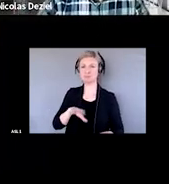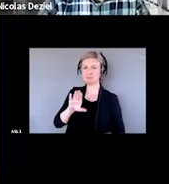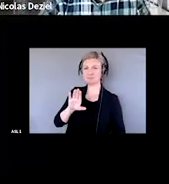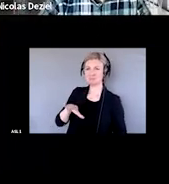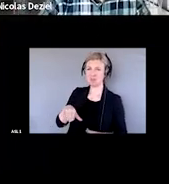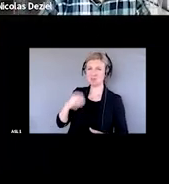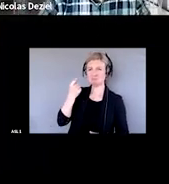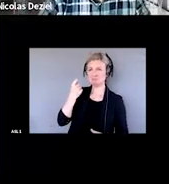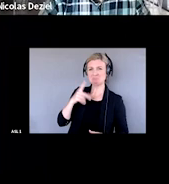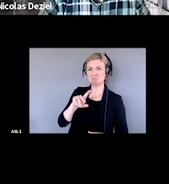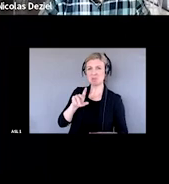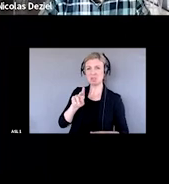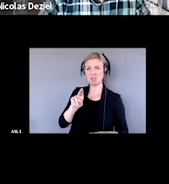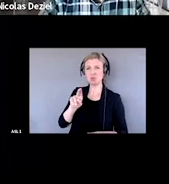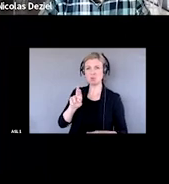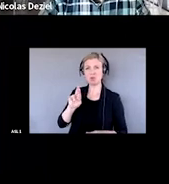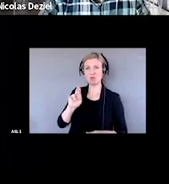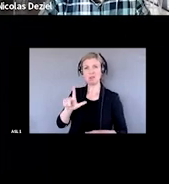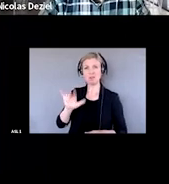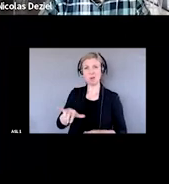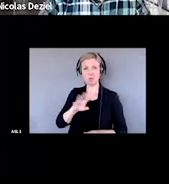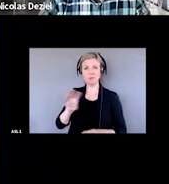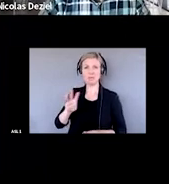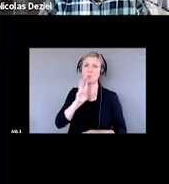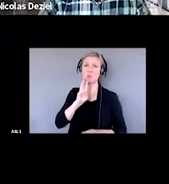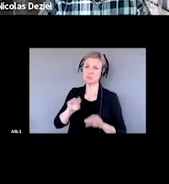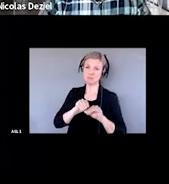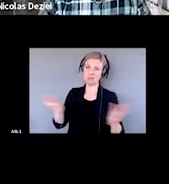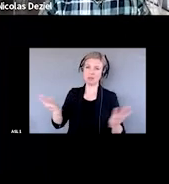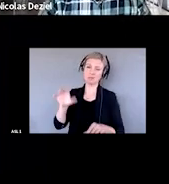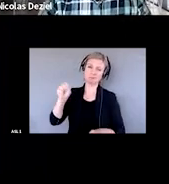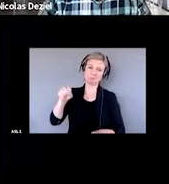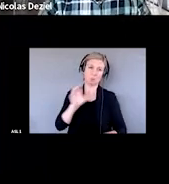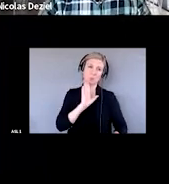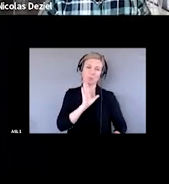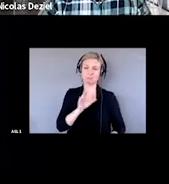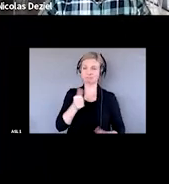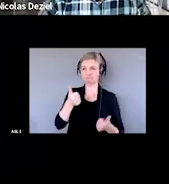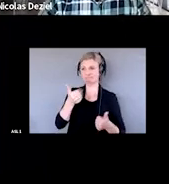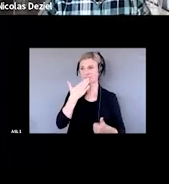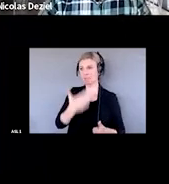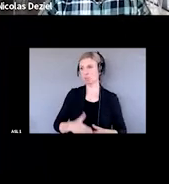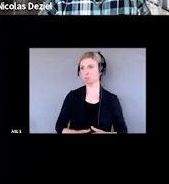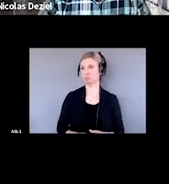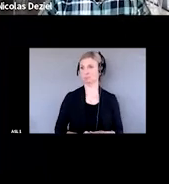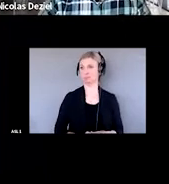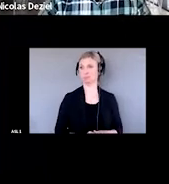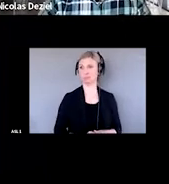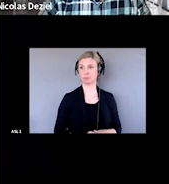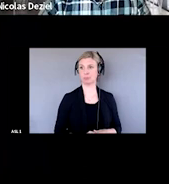So perfect. We will make sure you get that. Thank you. Right. So,